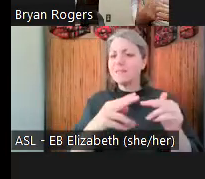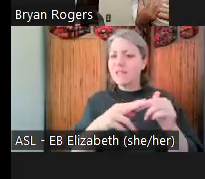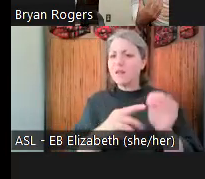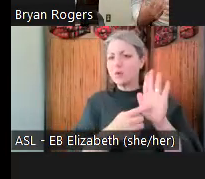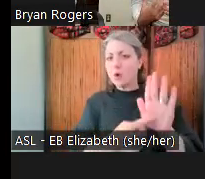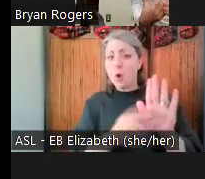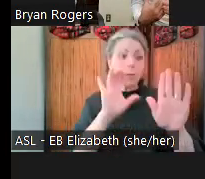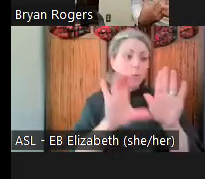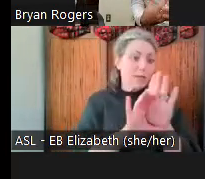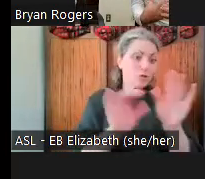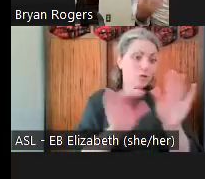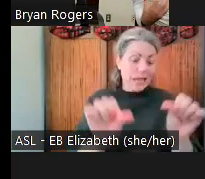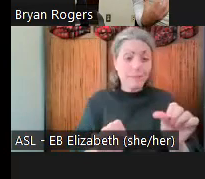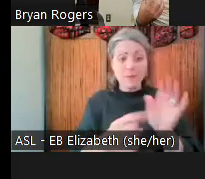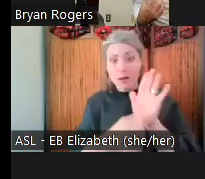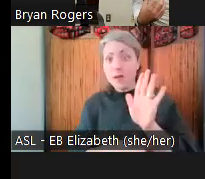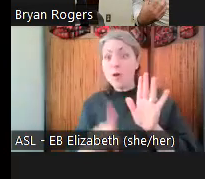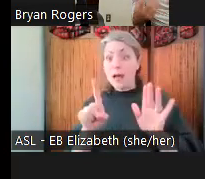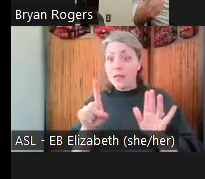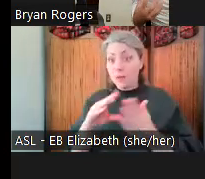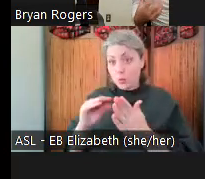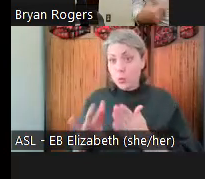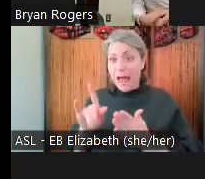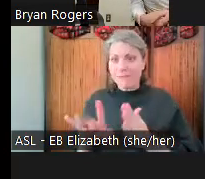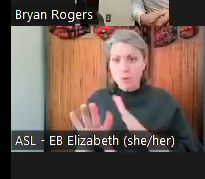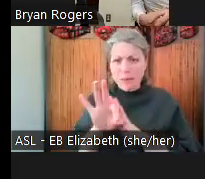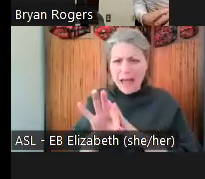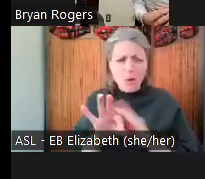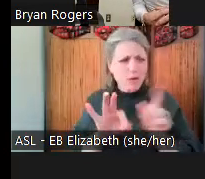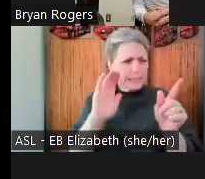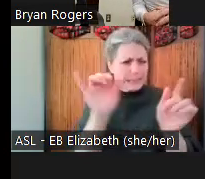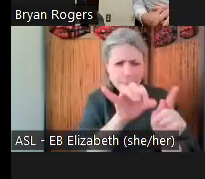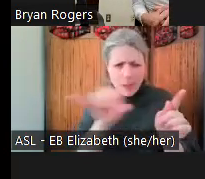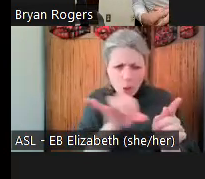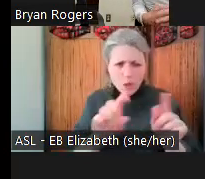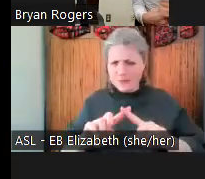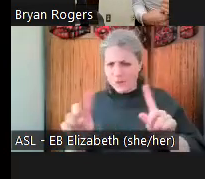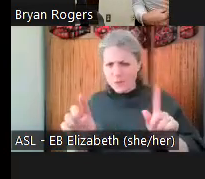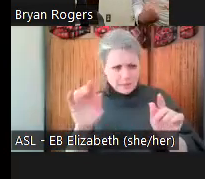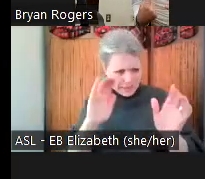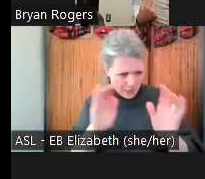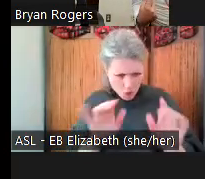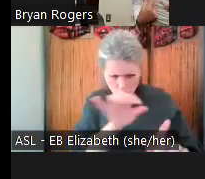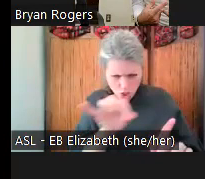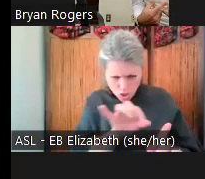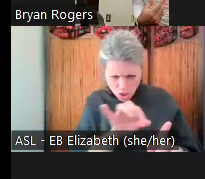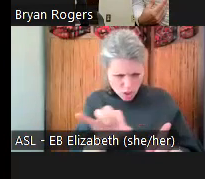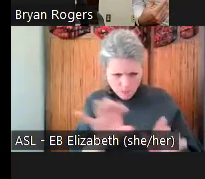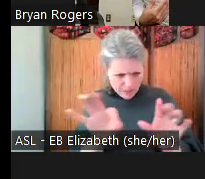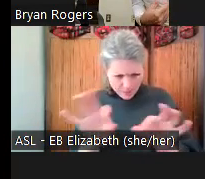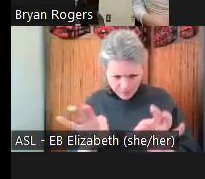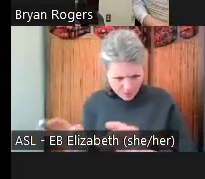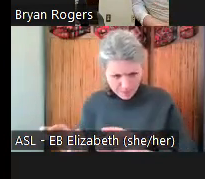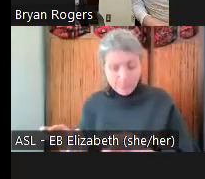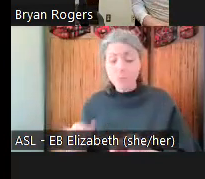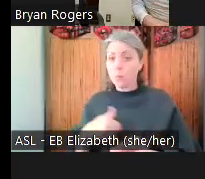student is supposed to find those similarities in those shapes. And we look at not only are they are they seeing